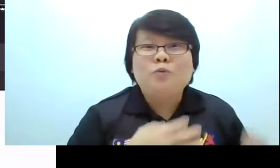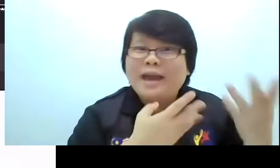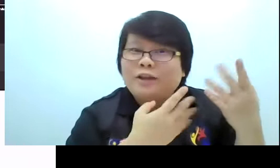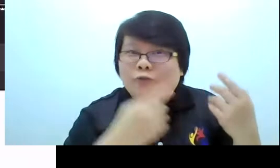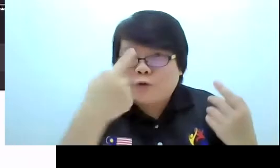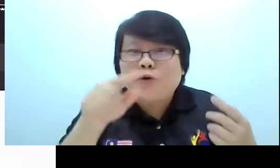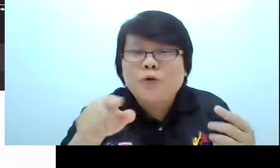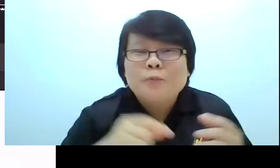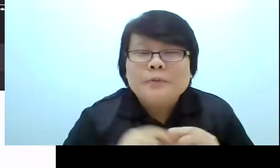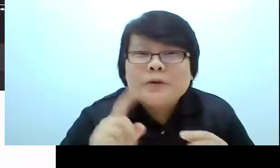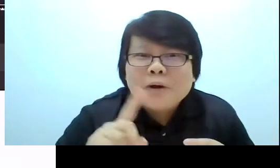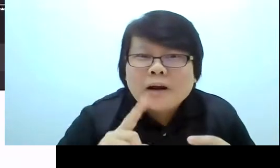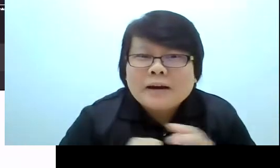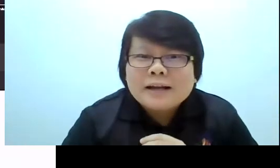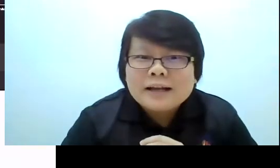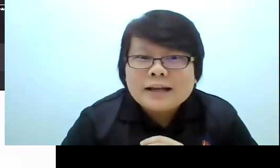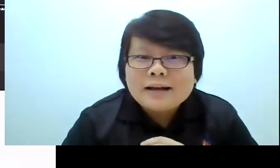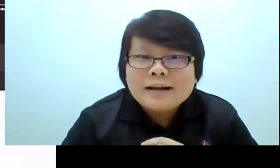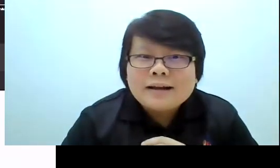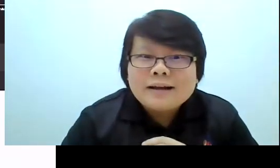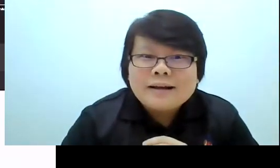I will wait for you. Where?